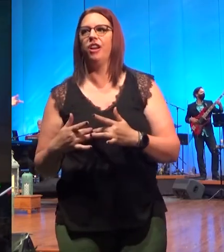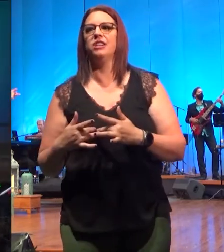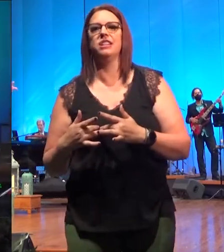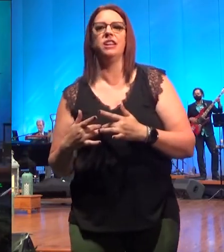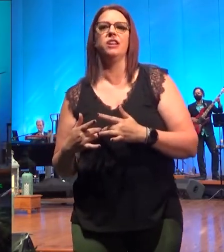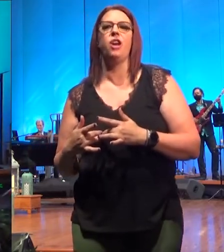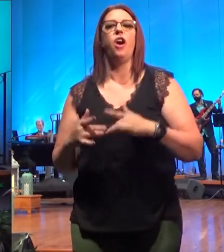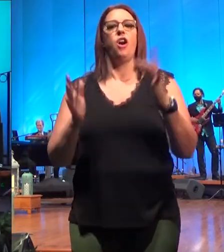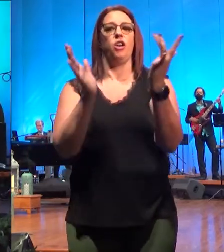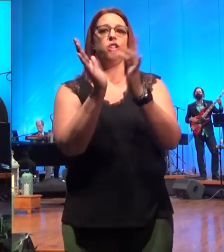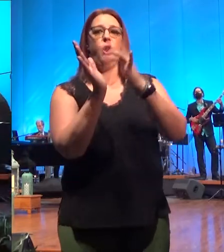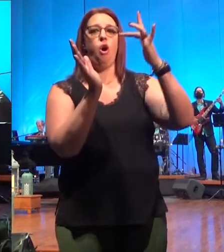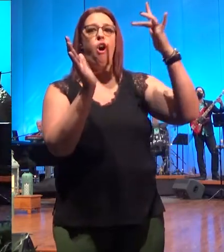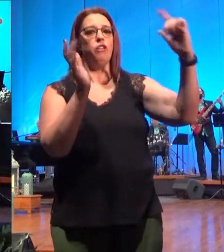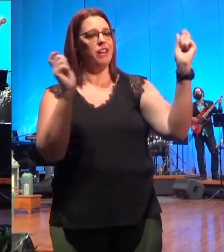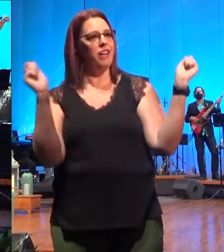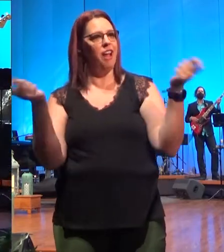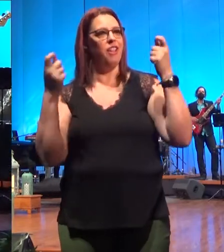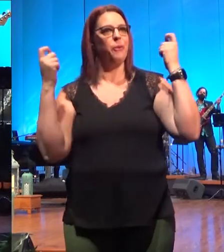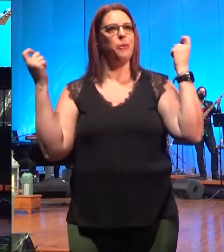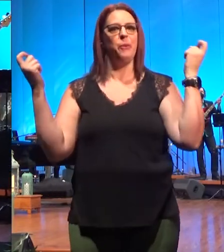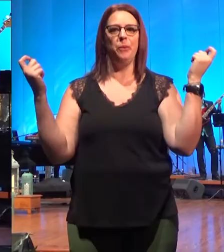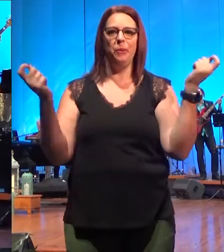Glory, hallelujah.